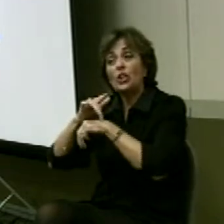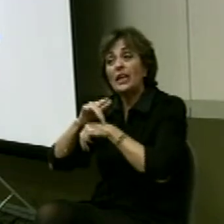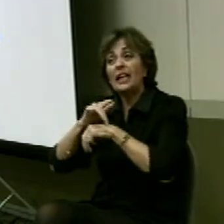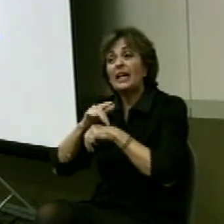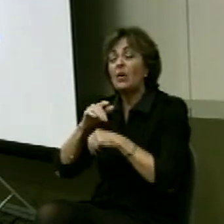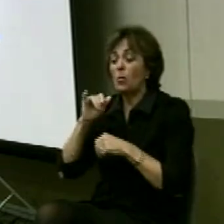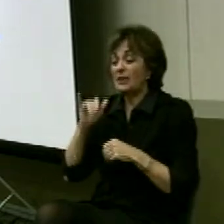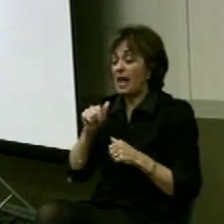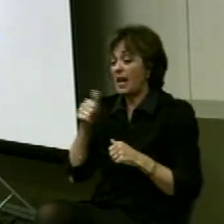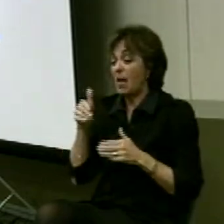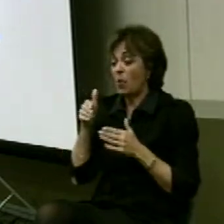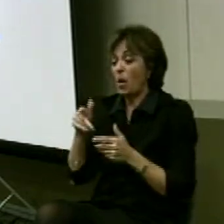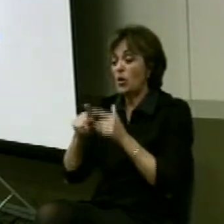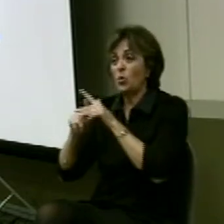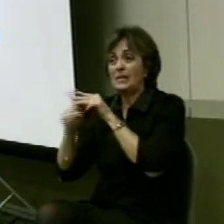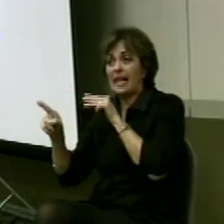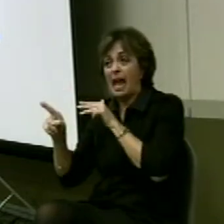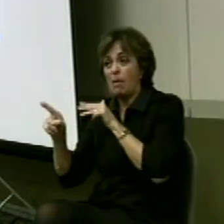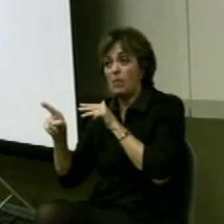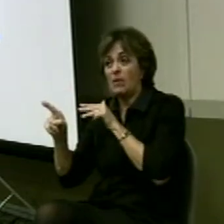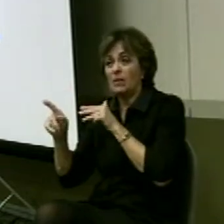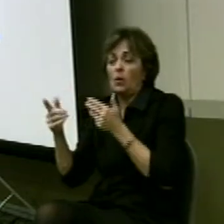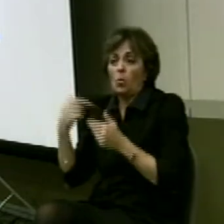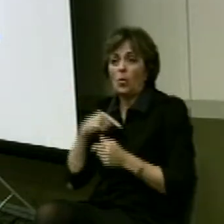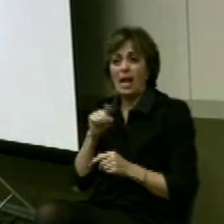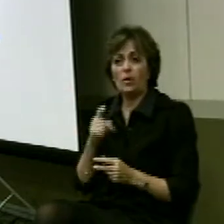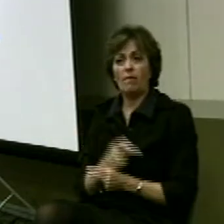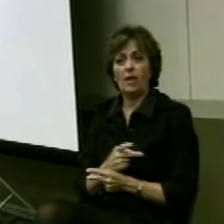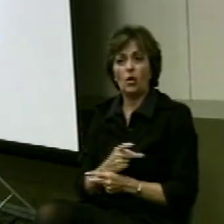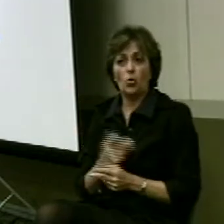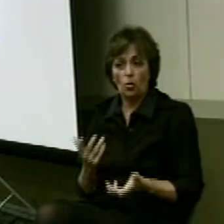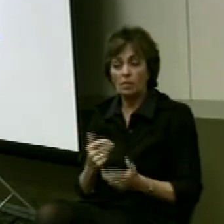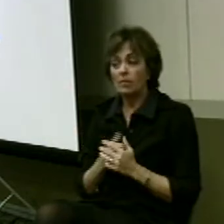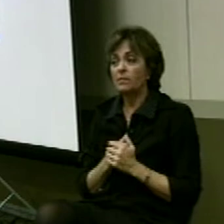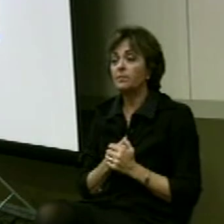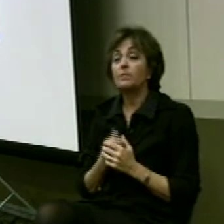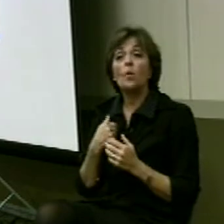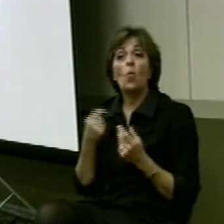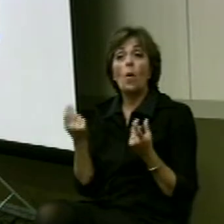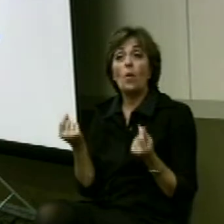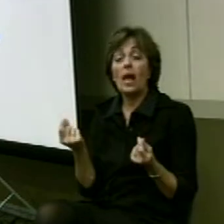then was the aggression or touching just another means to escape? We had to figure that out.